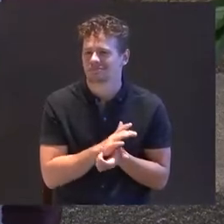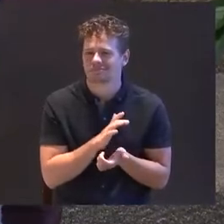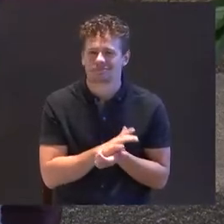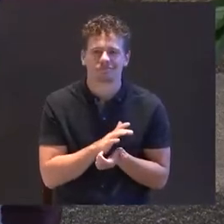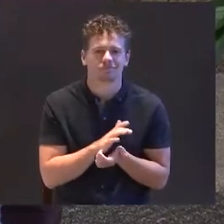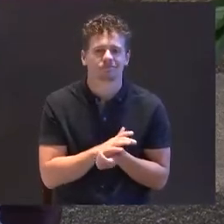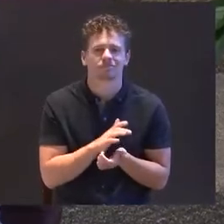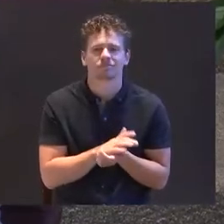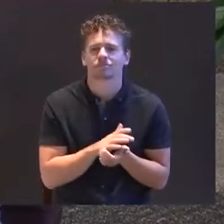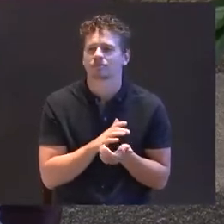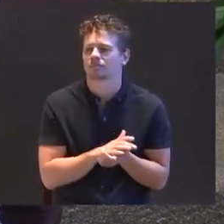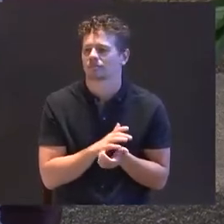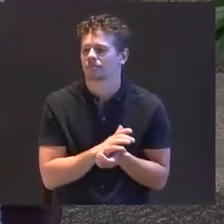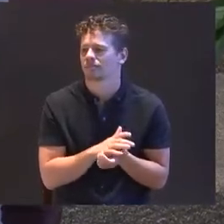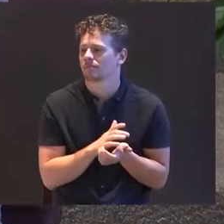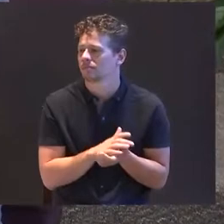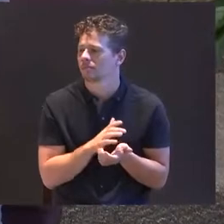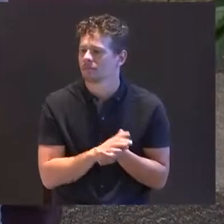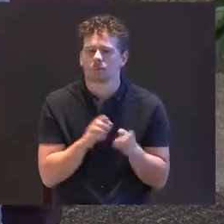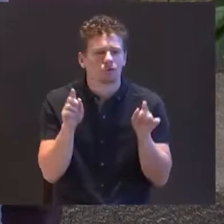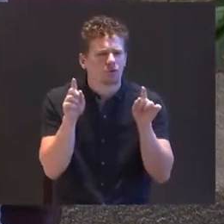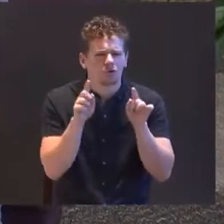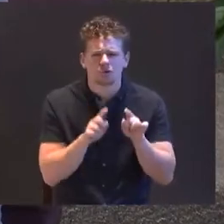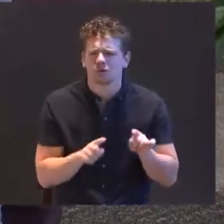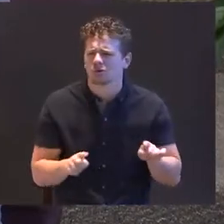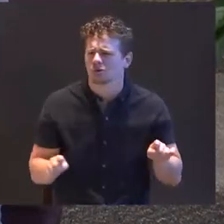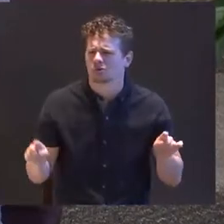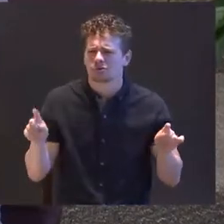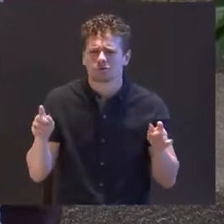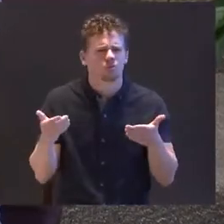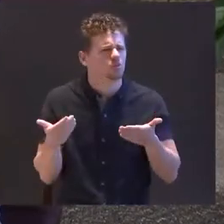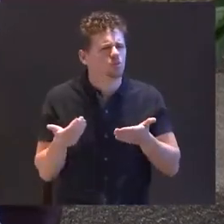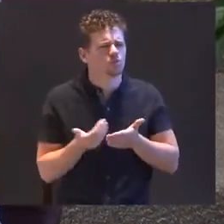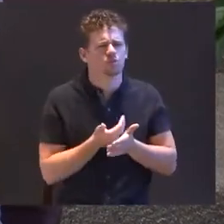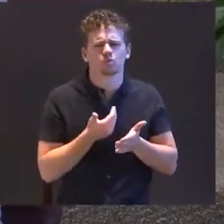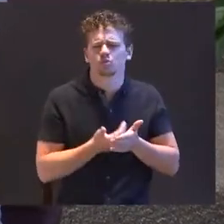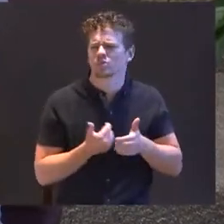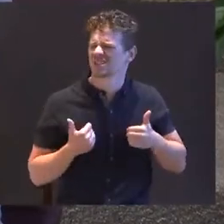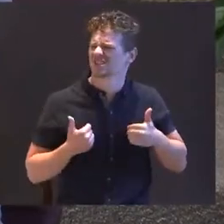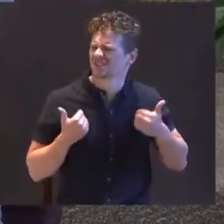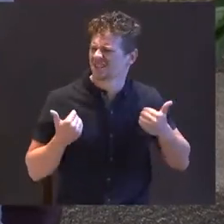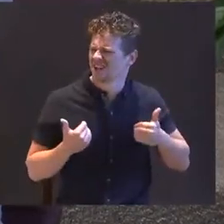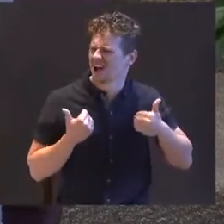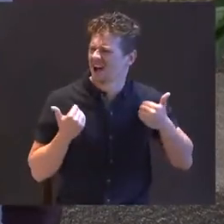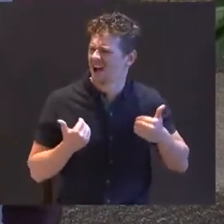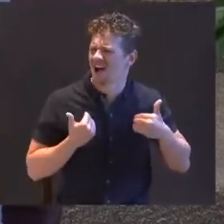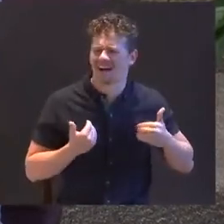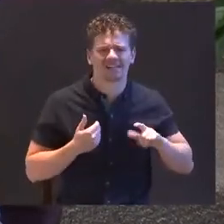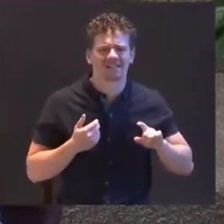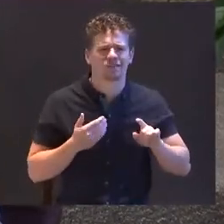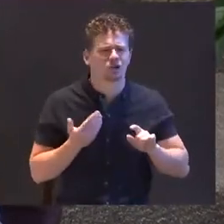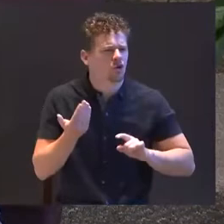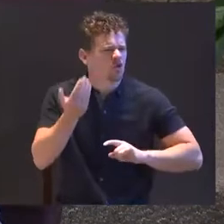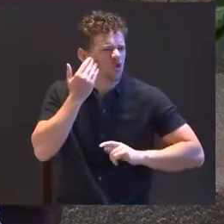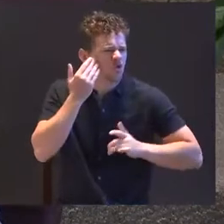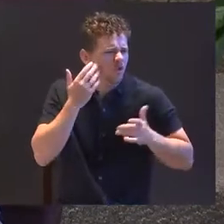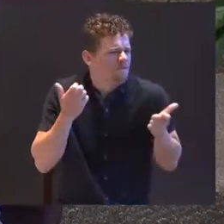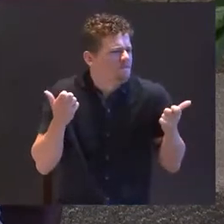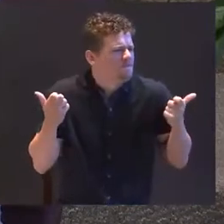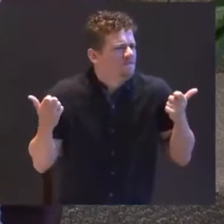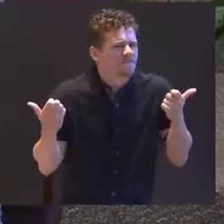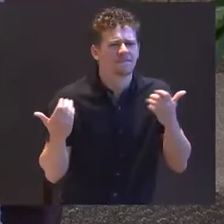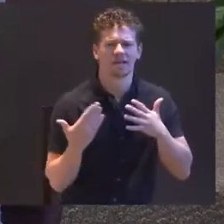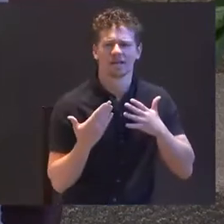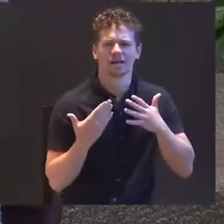And you of tender years can't know the fears that